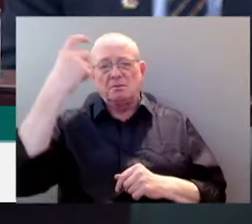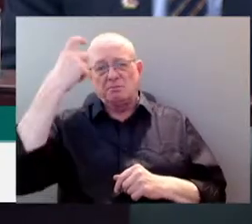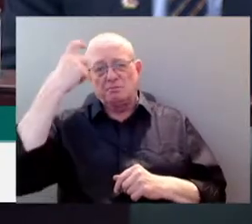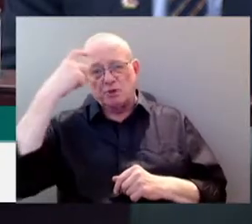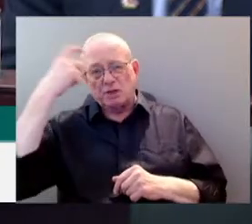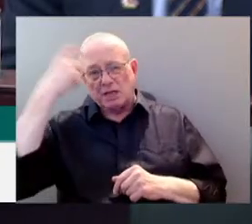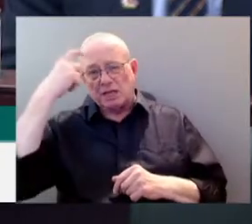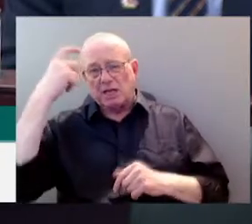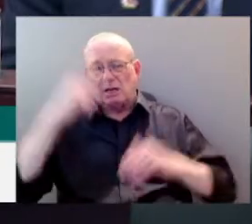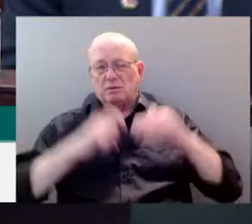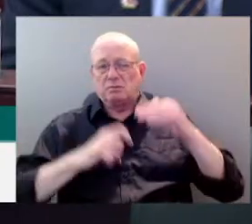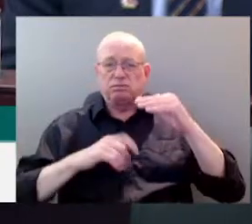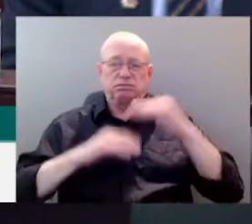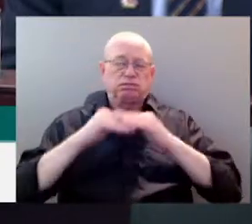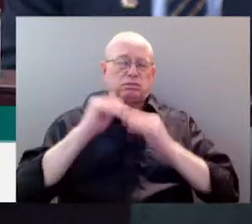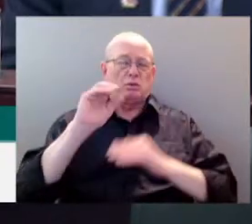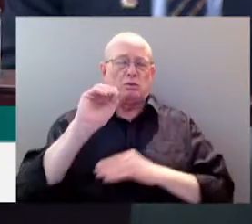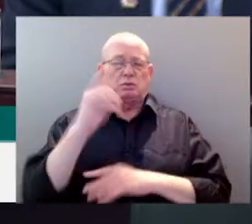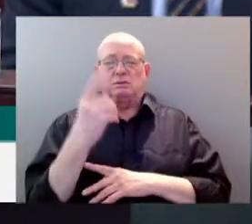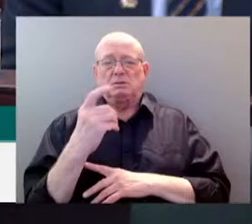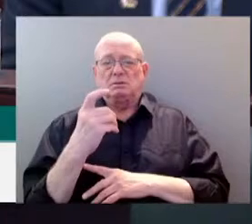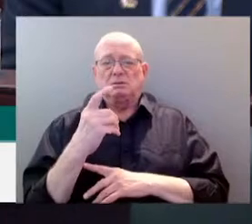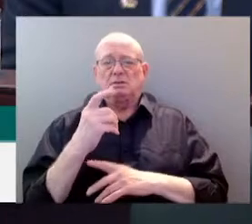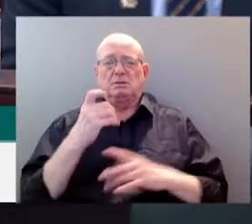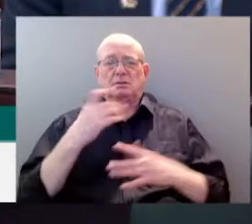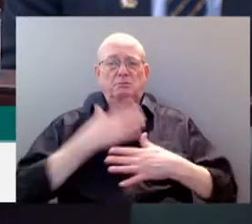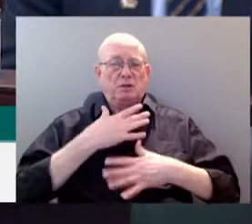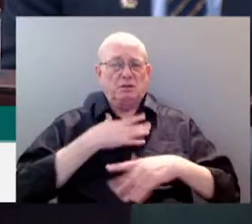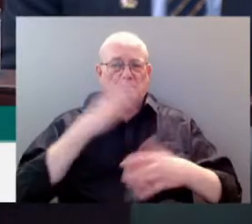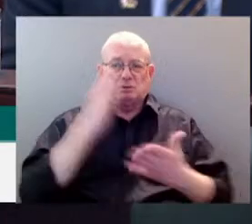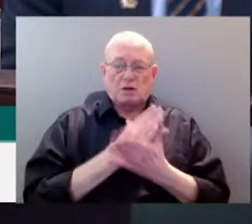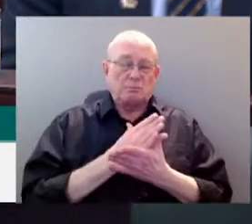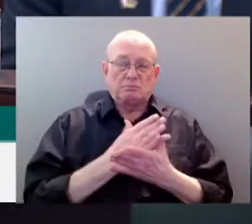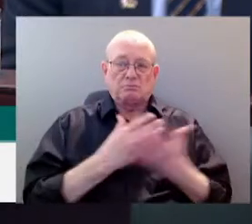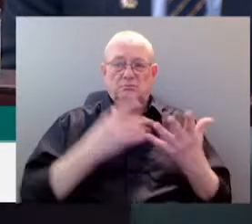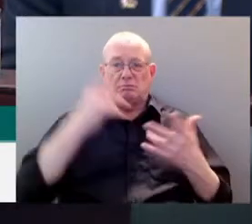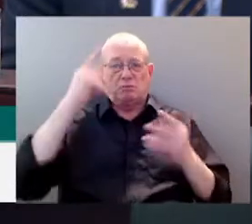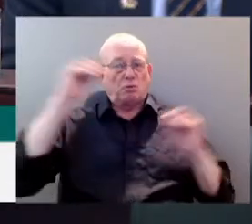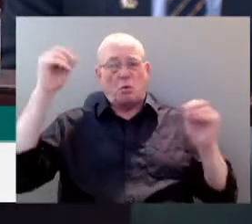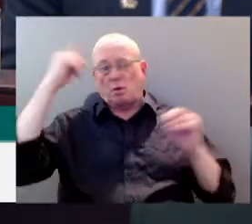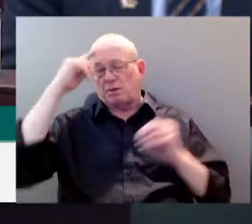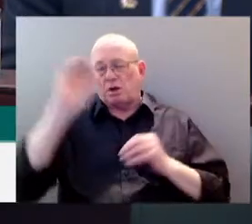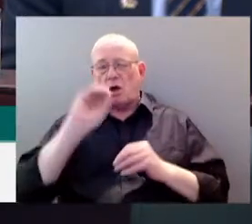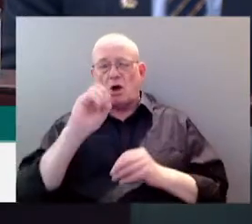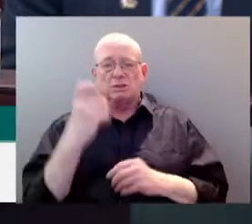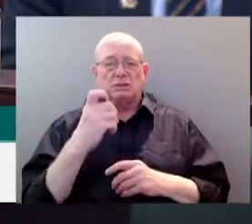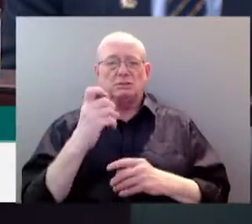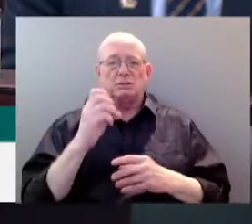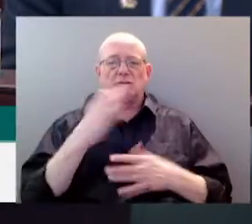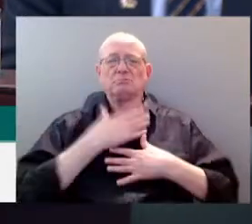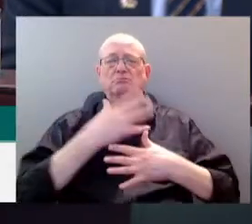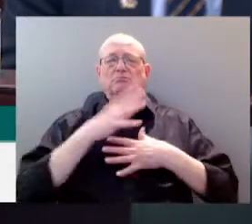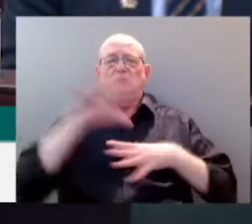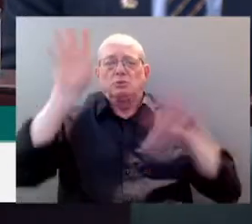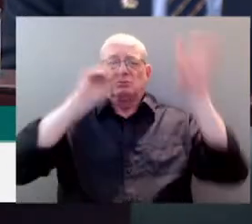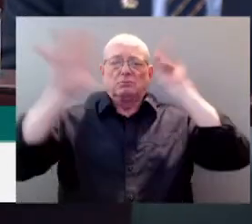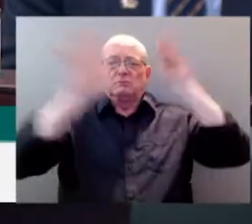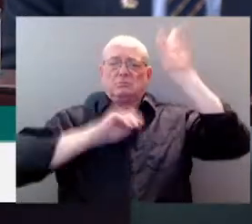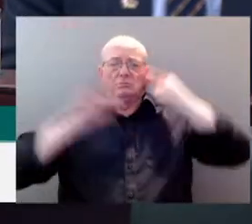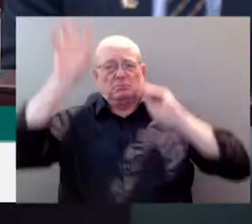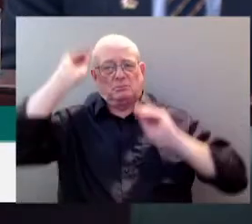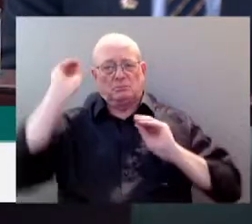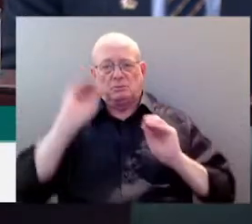respiration stops because of the opioid there's speedballing method phetamine and fenol on a regular basis we will not as a compassionate